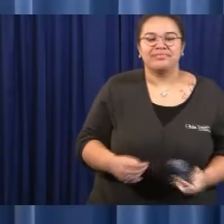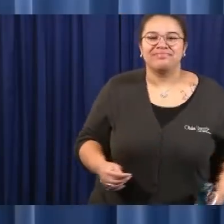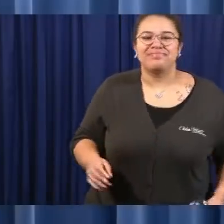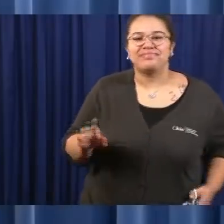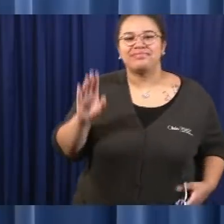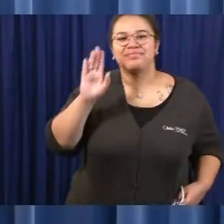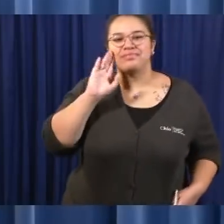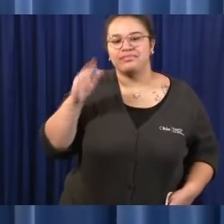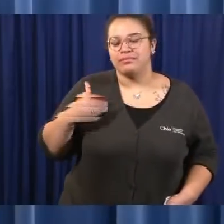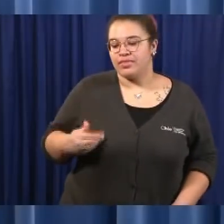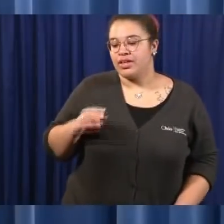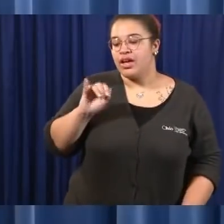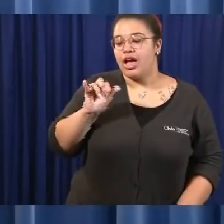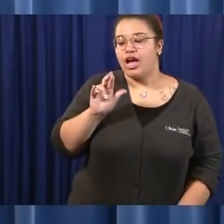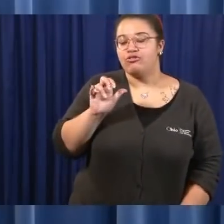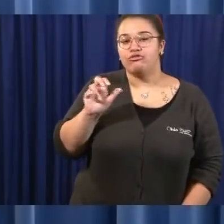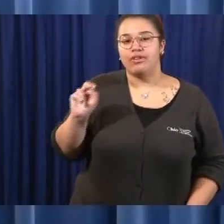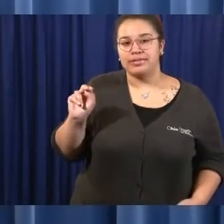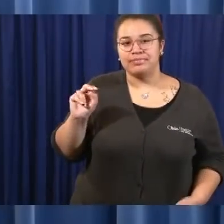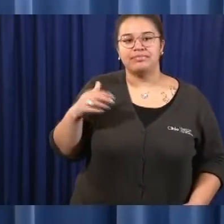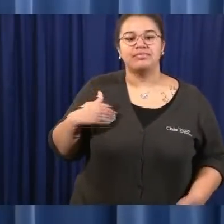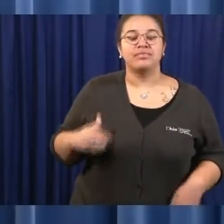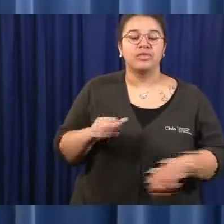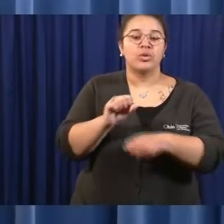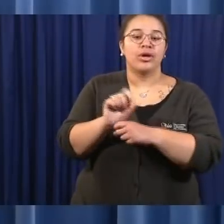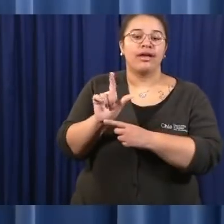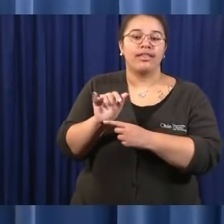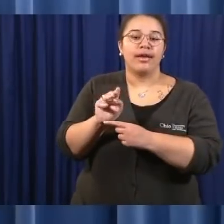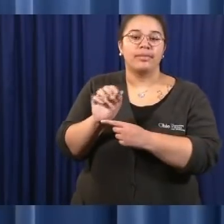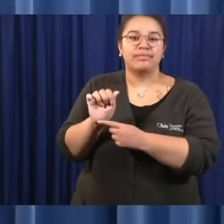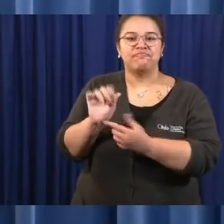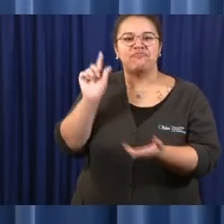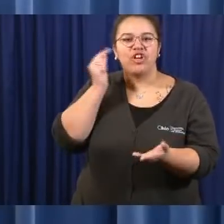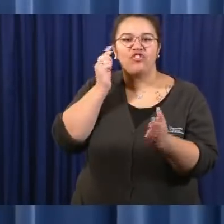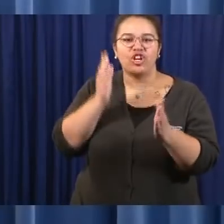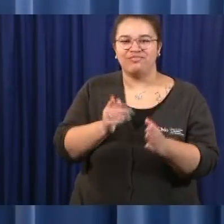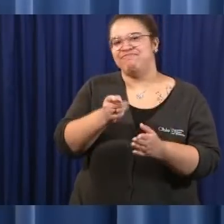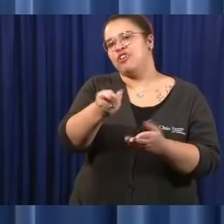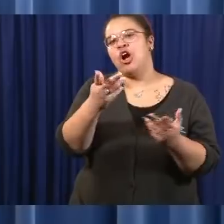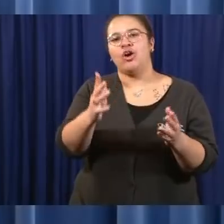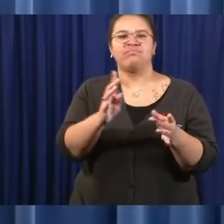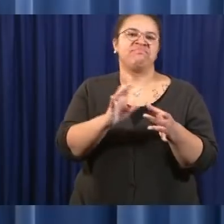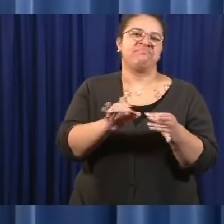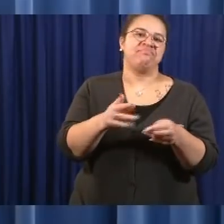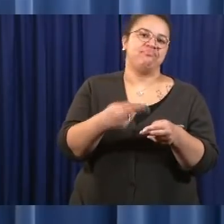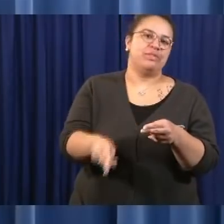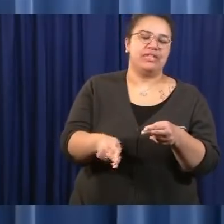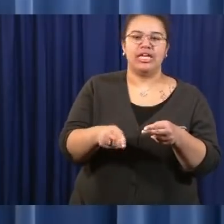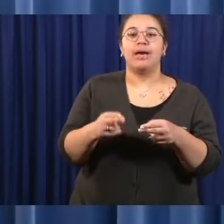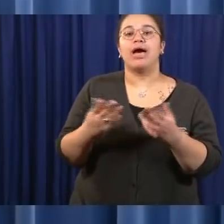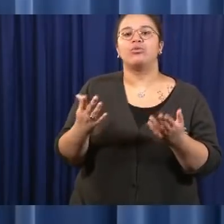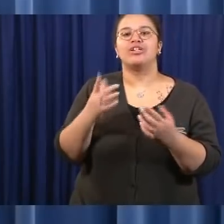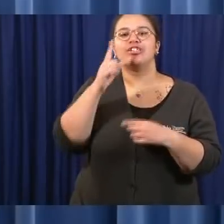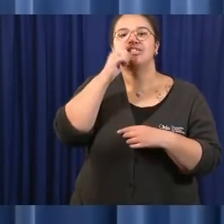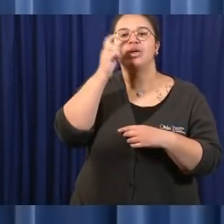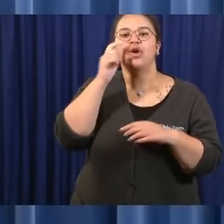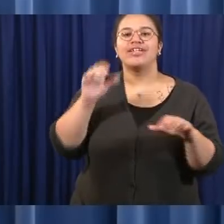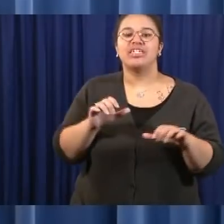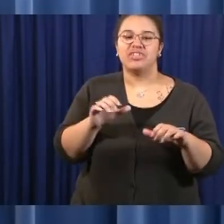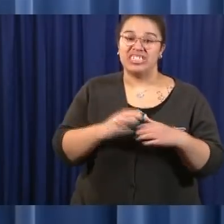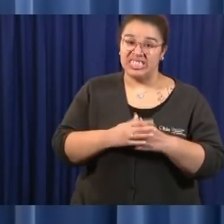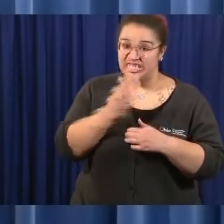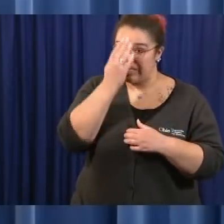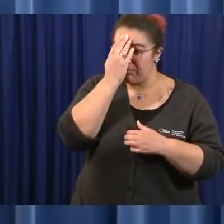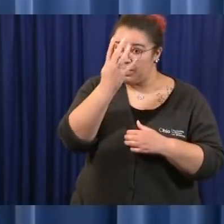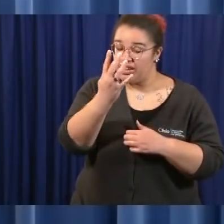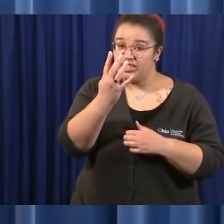Hi, Aran Hammy with WLIO in Lima. Governor, I know you've already touched on some summer activities, but the first county fair is approaching quick. I